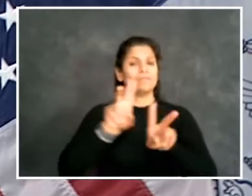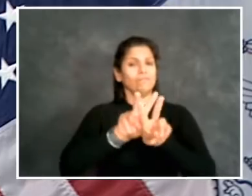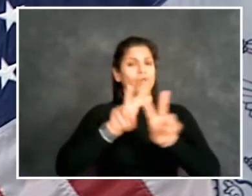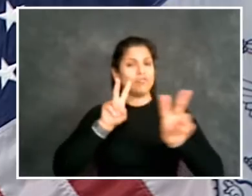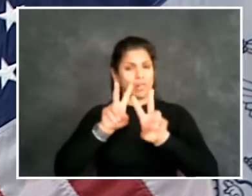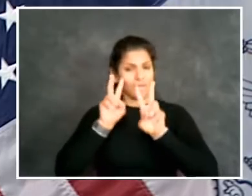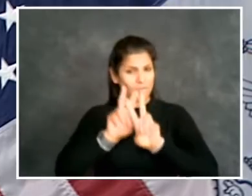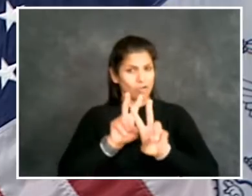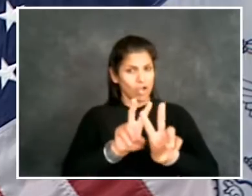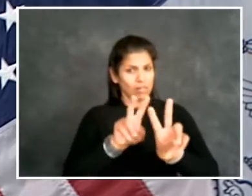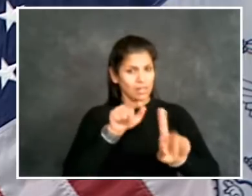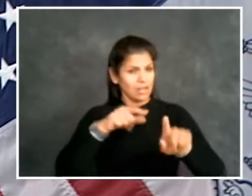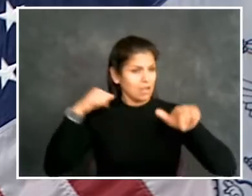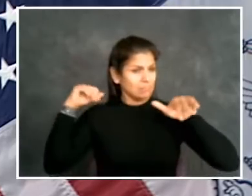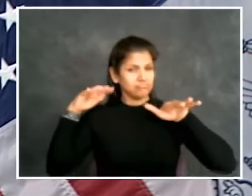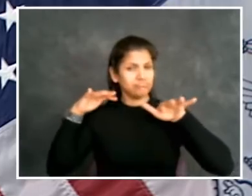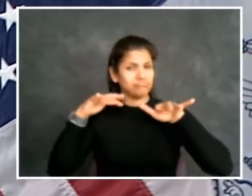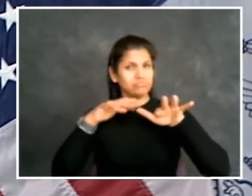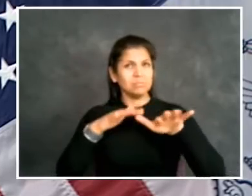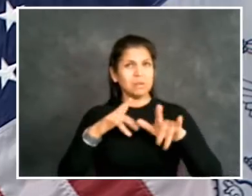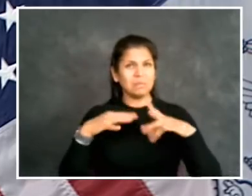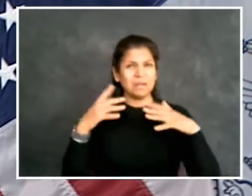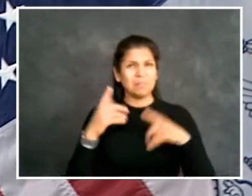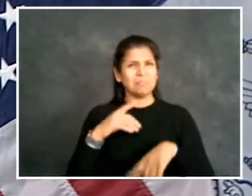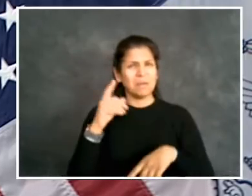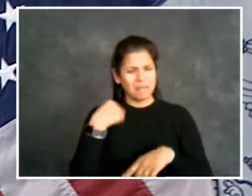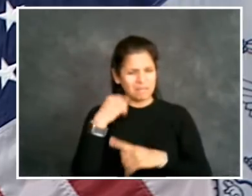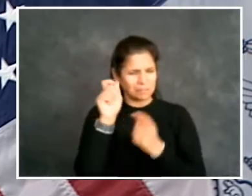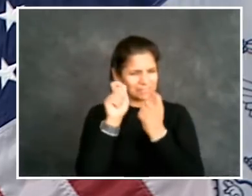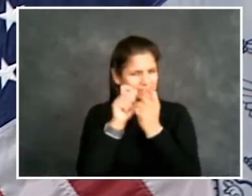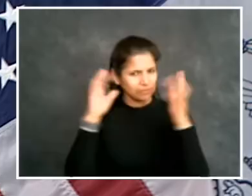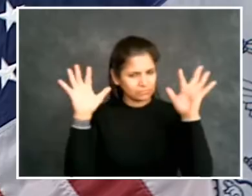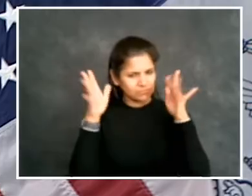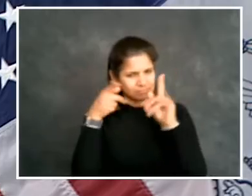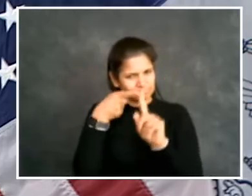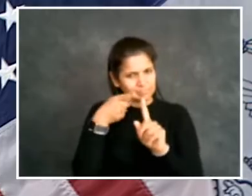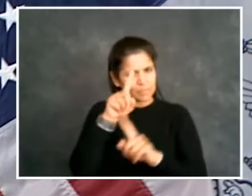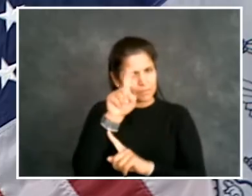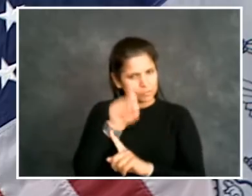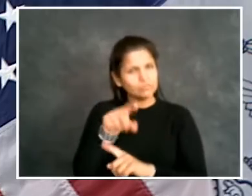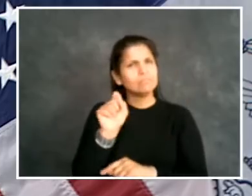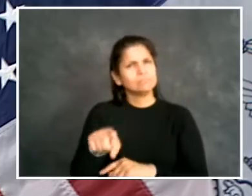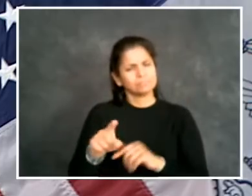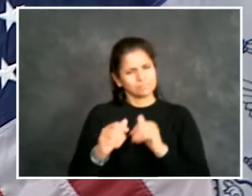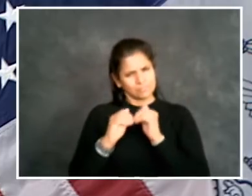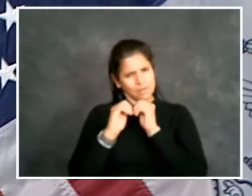is, how do you assess the risk to New Yorkers